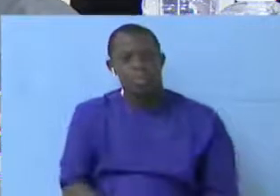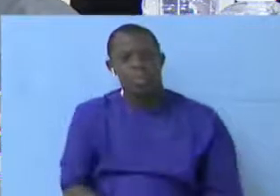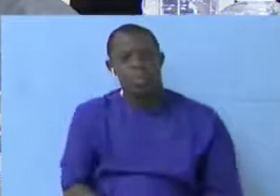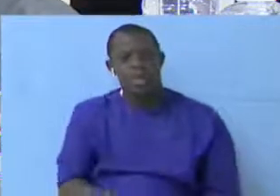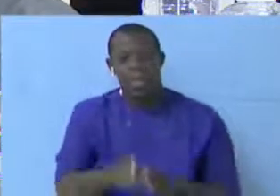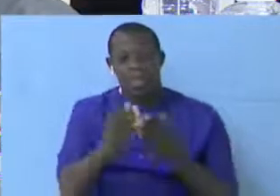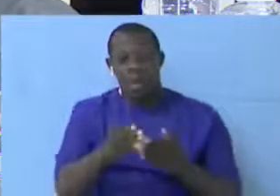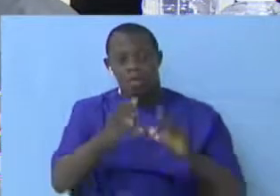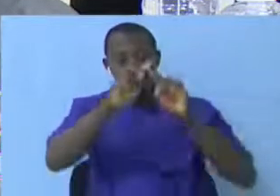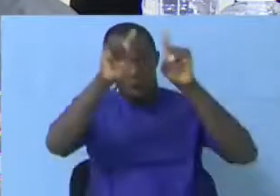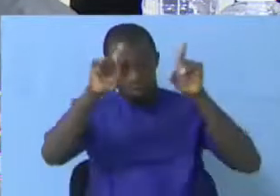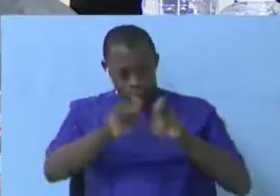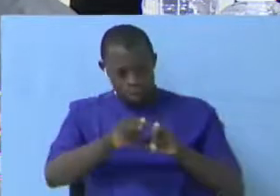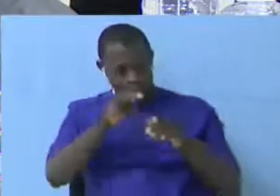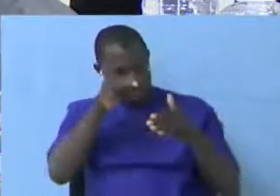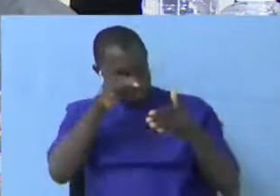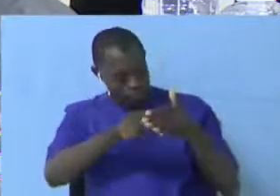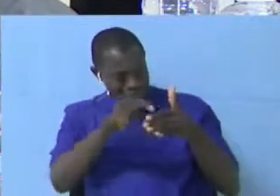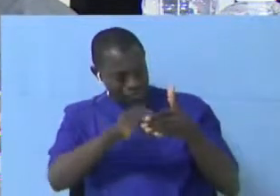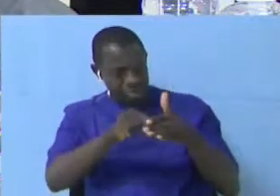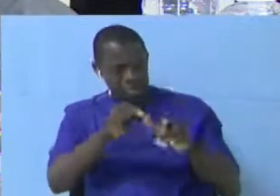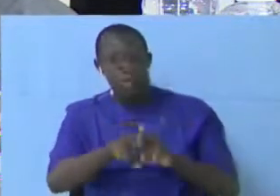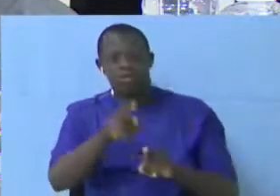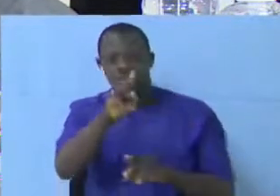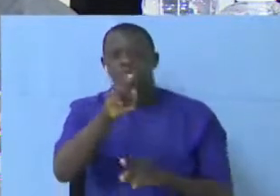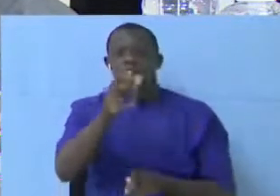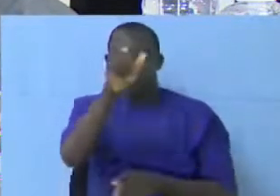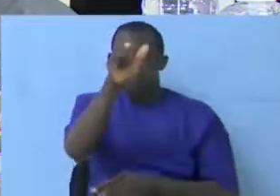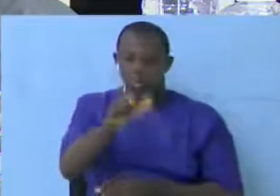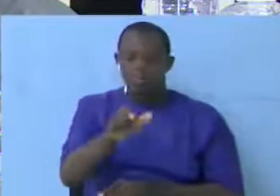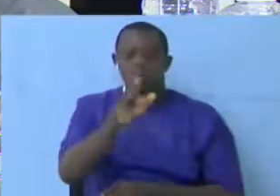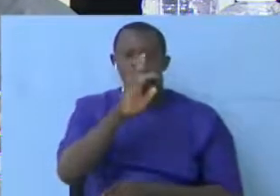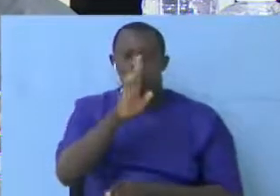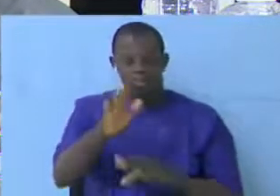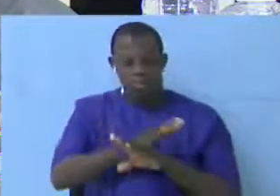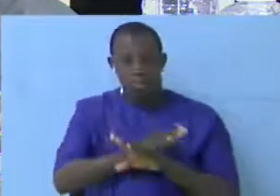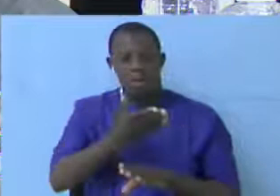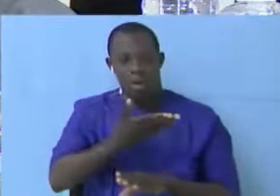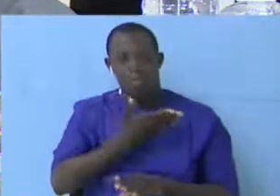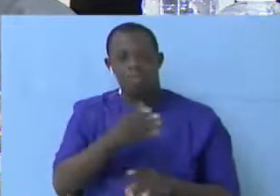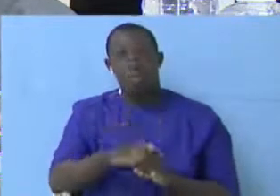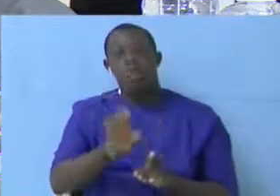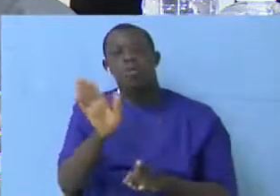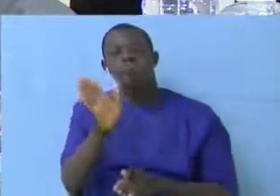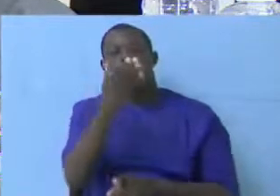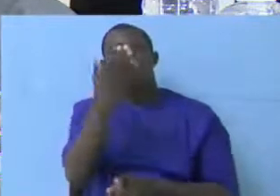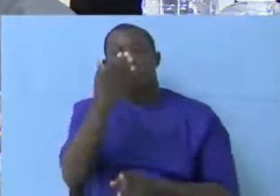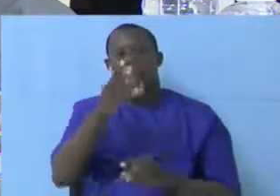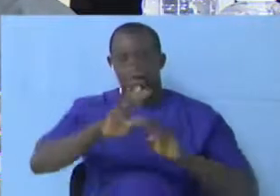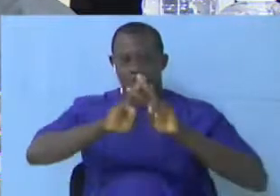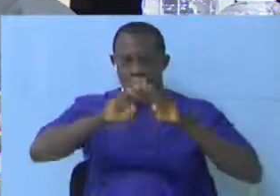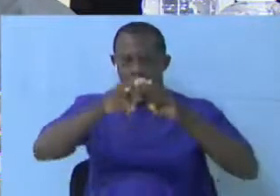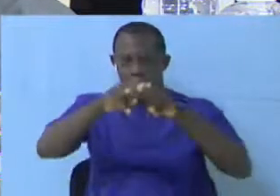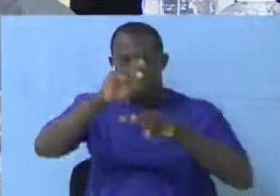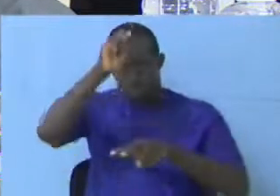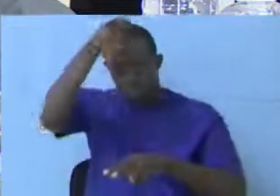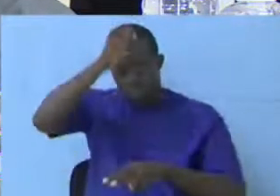In that box, you were the one who had gone to Barra police